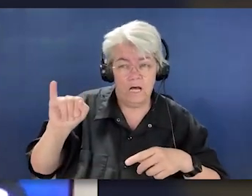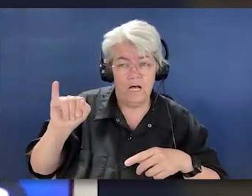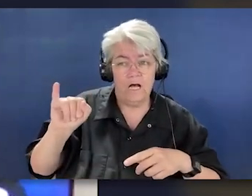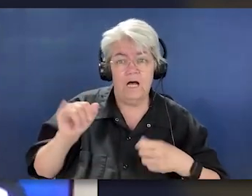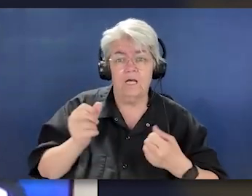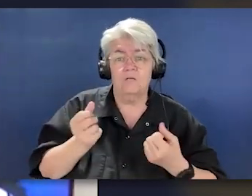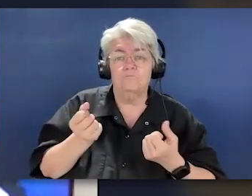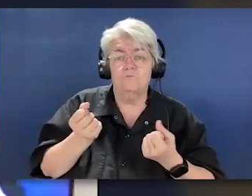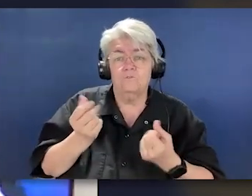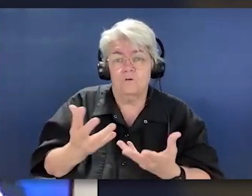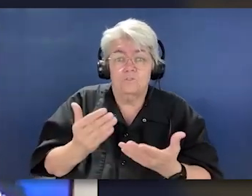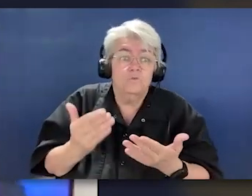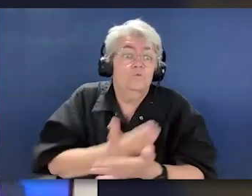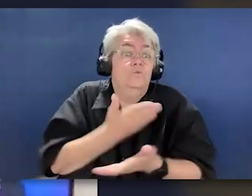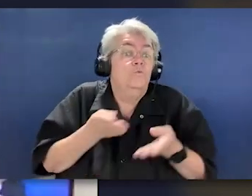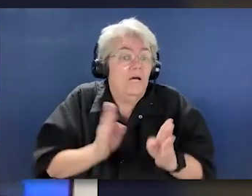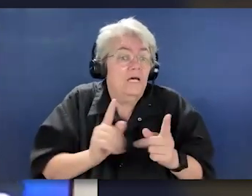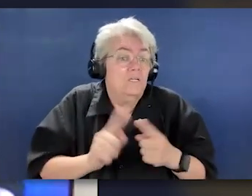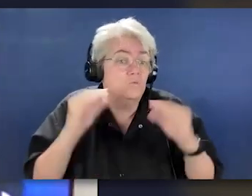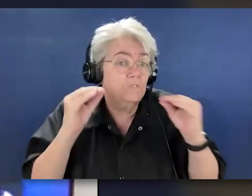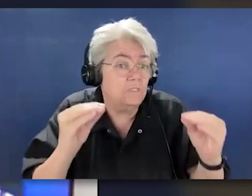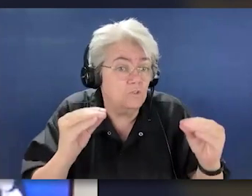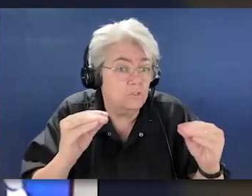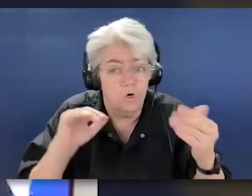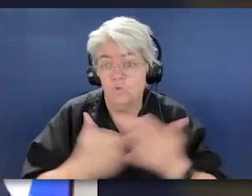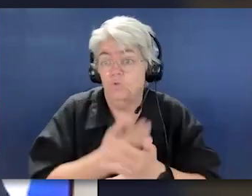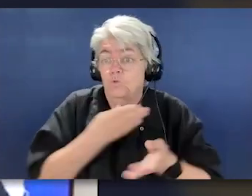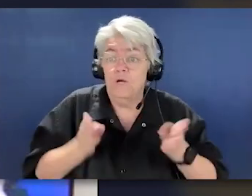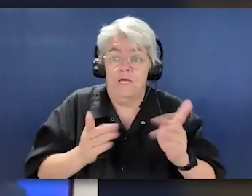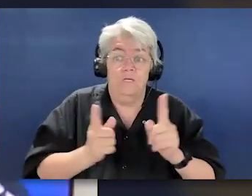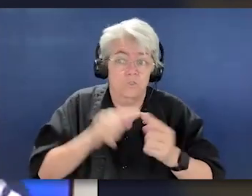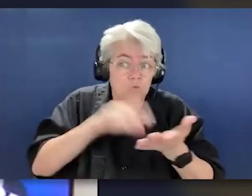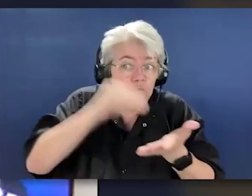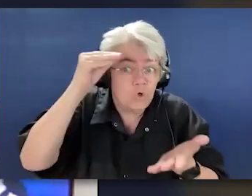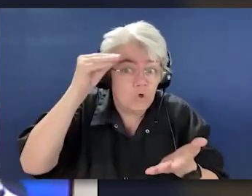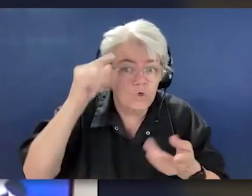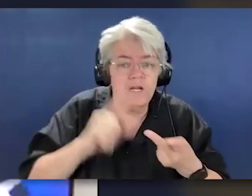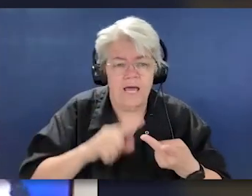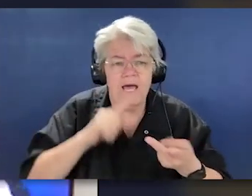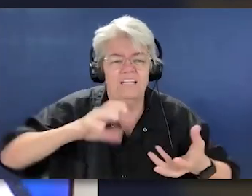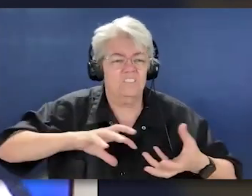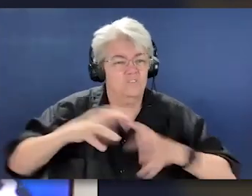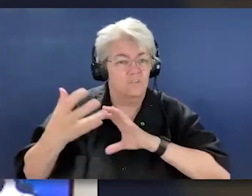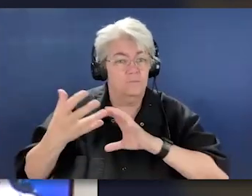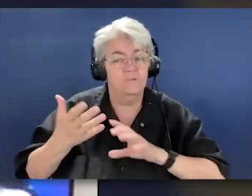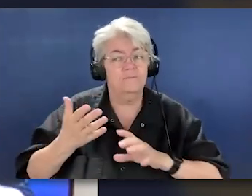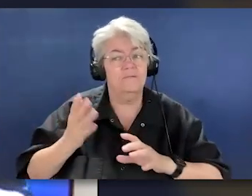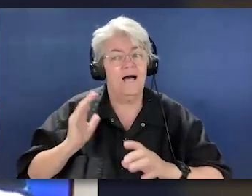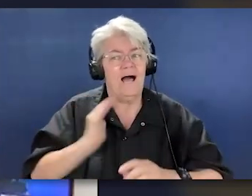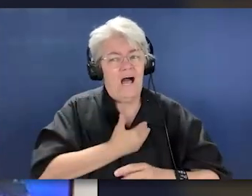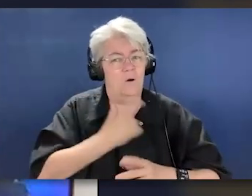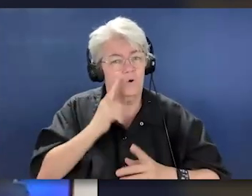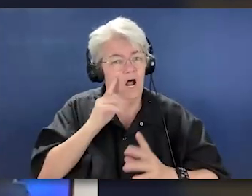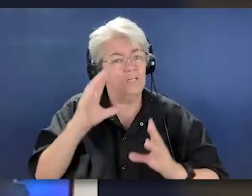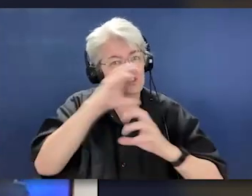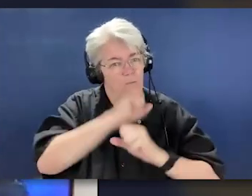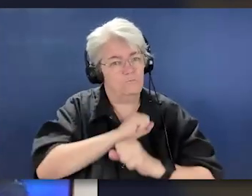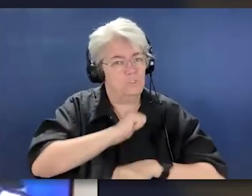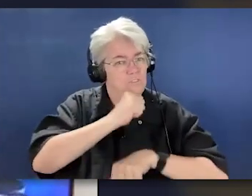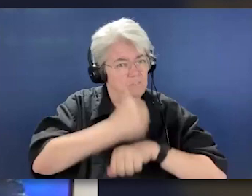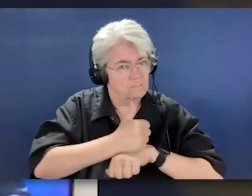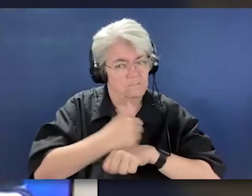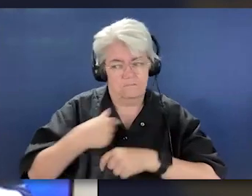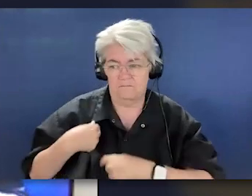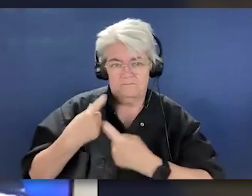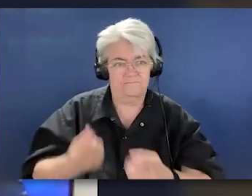new forms of learning and teaching. It's also disrupted past practices and assumptions. Universities throughout the world